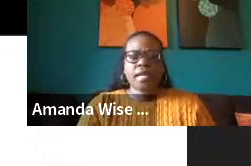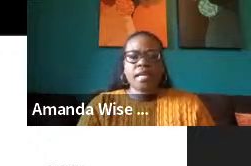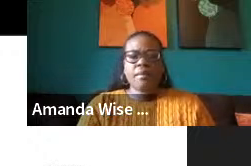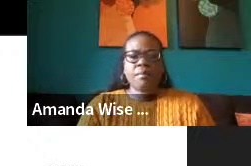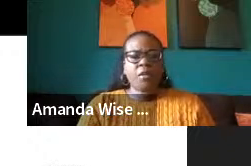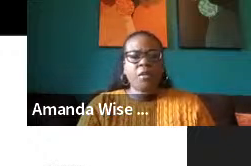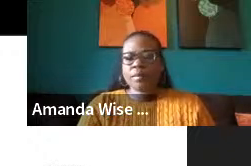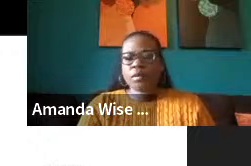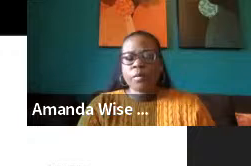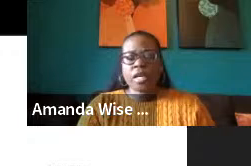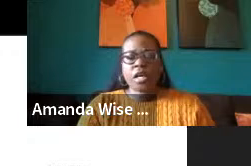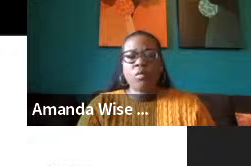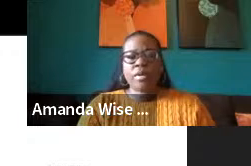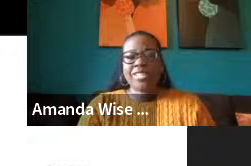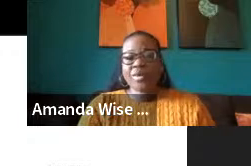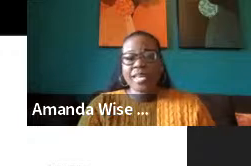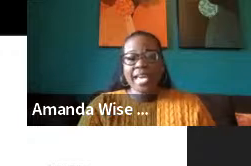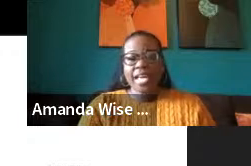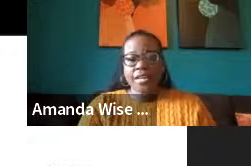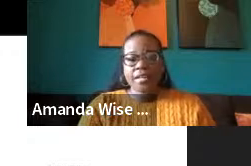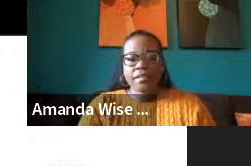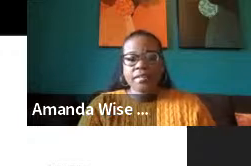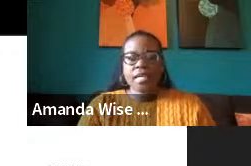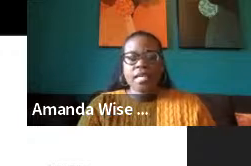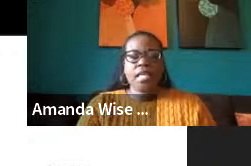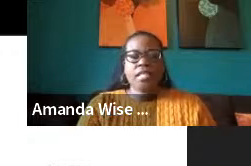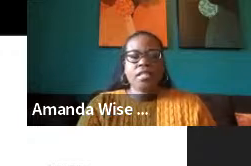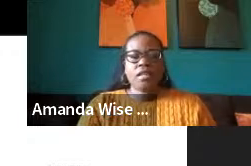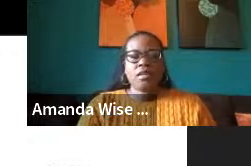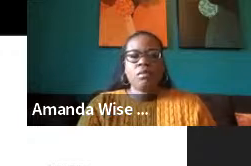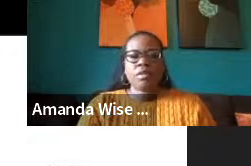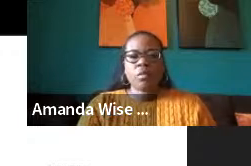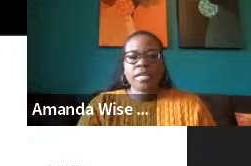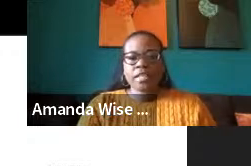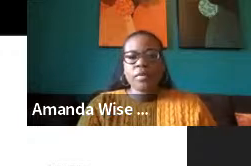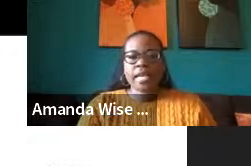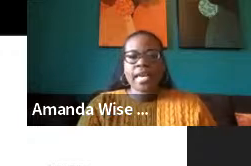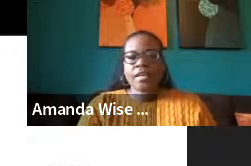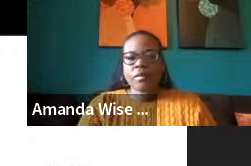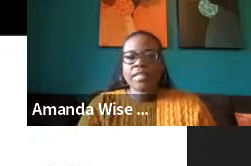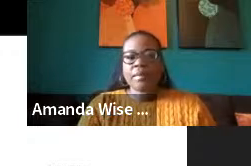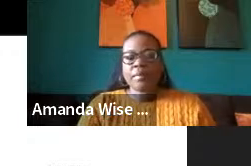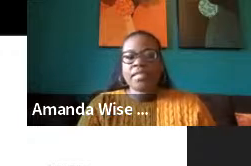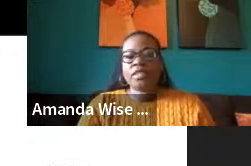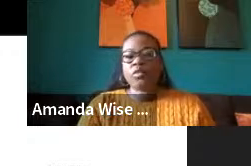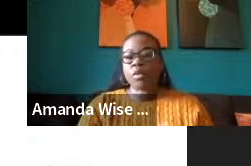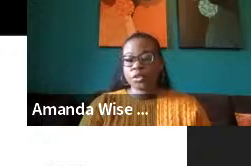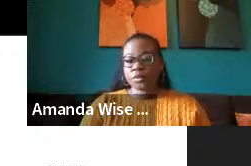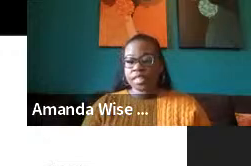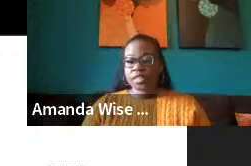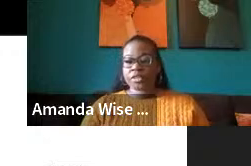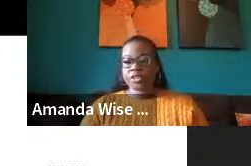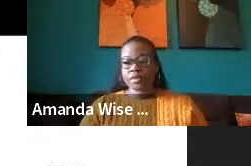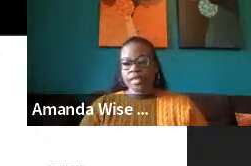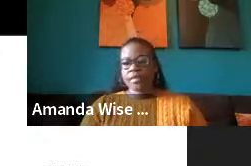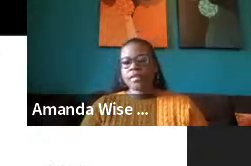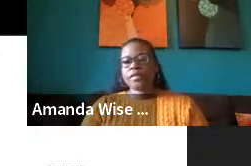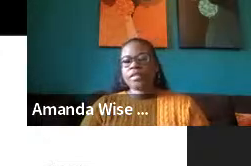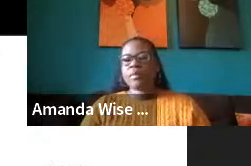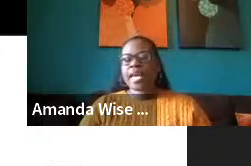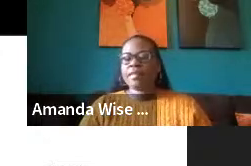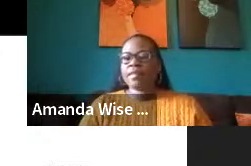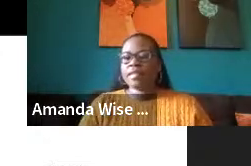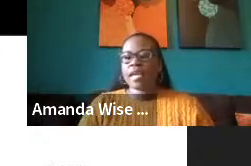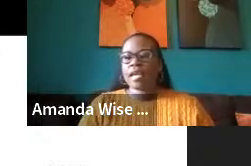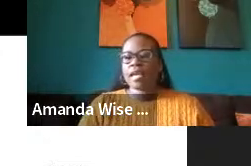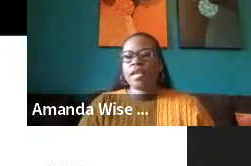Squarespace, both of them are what we call Wysiwyg editors. And so with a Wysiwyg editor, what that means is what you see is what you get.